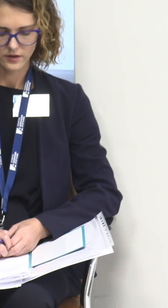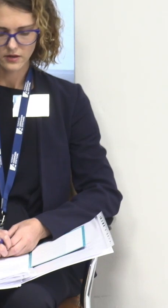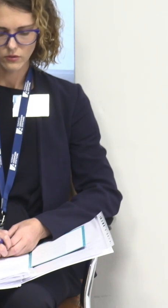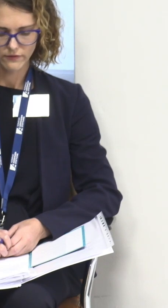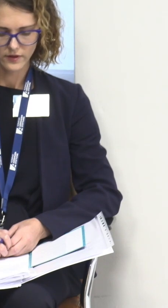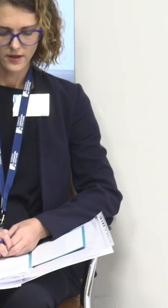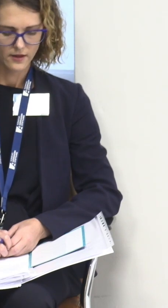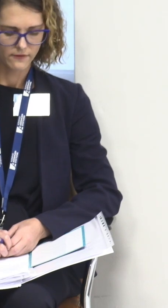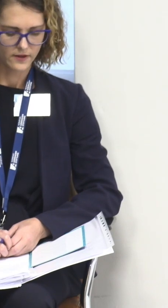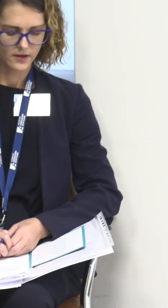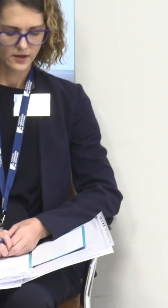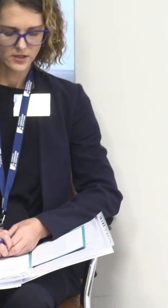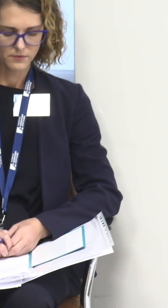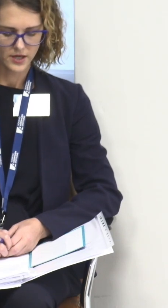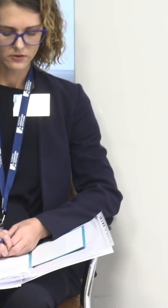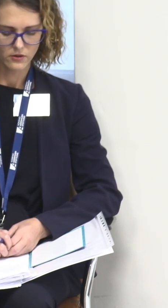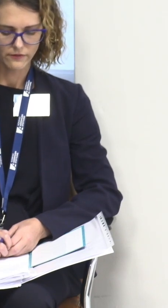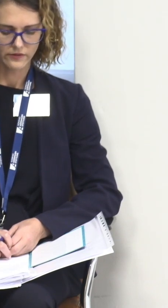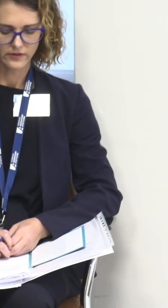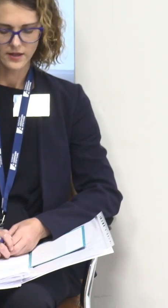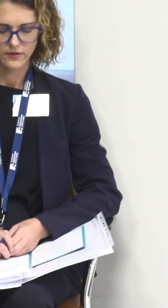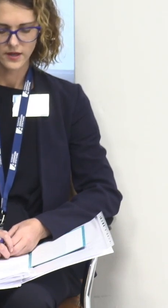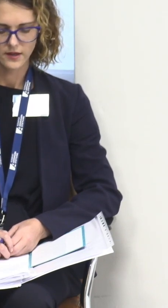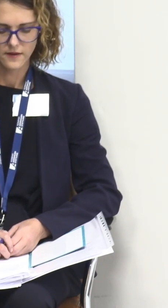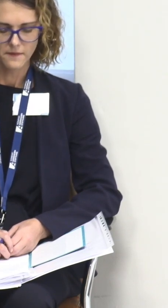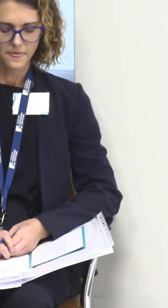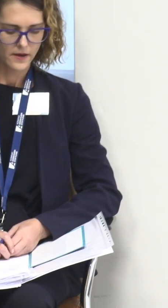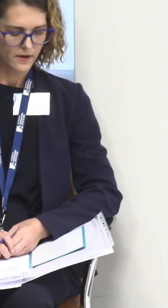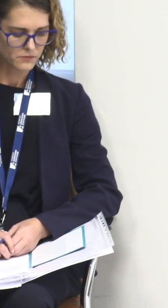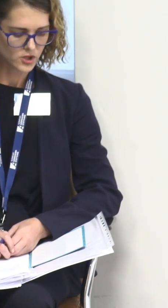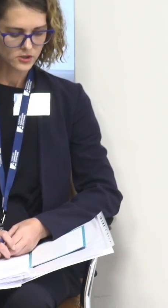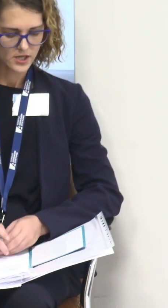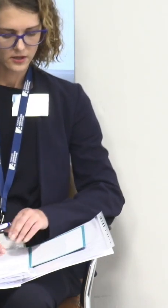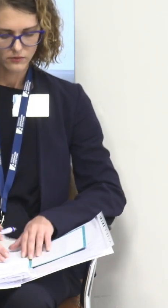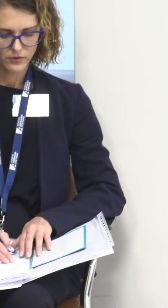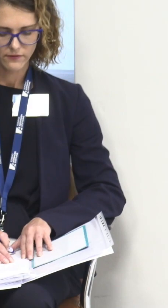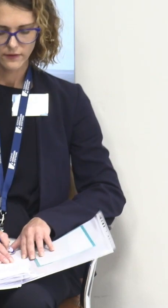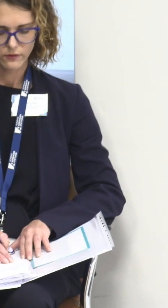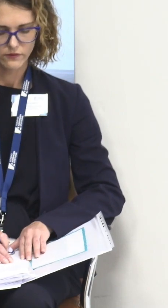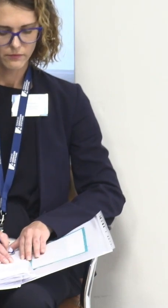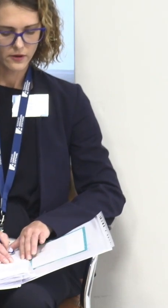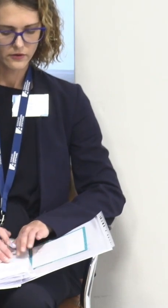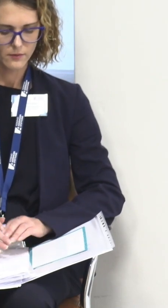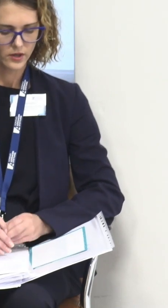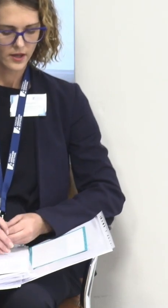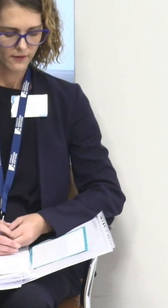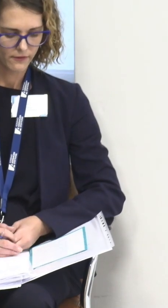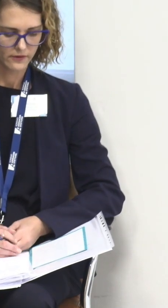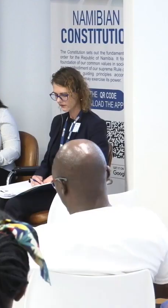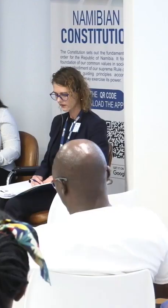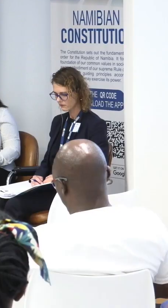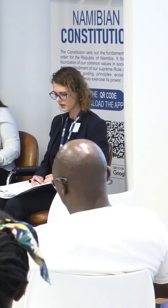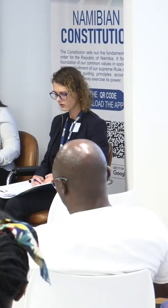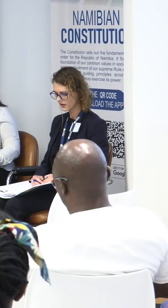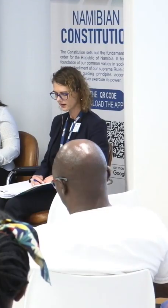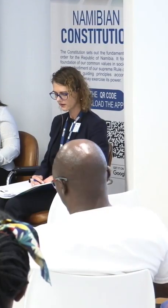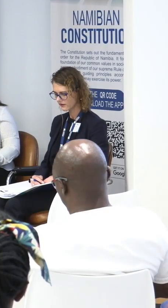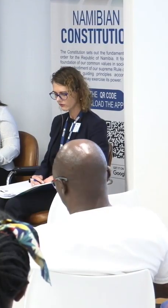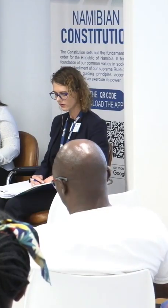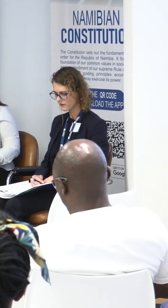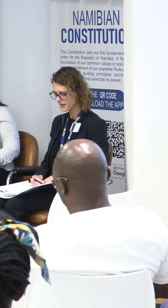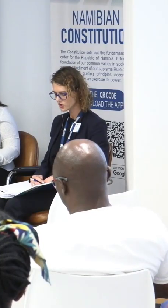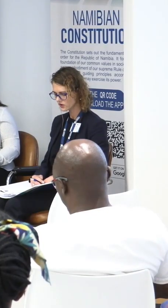start off the debate of this evening. Just to take you briefly through the program, we have, as my colleague Dennis